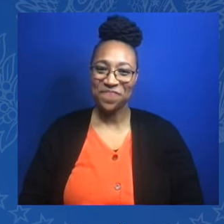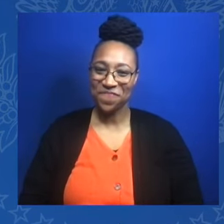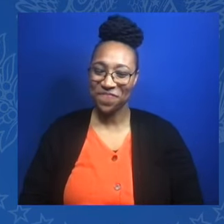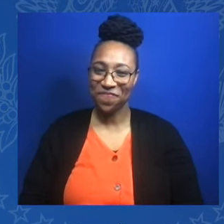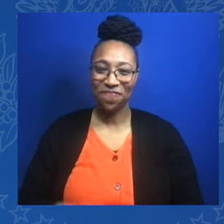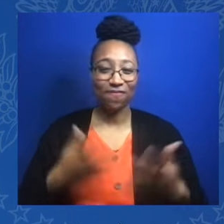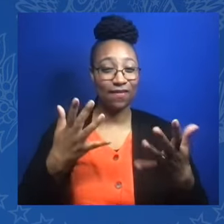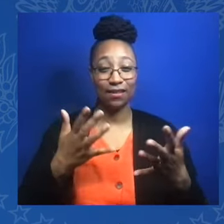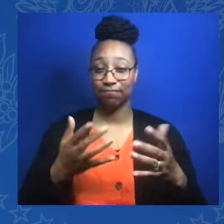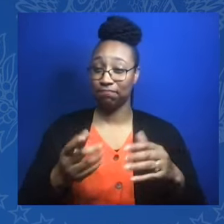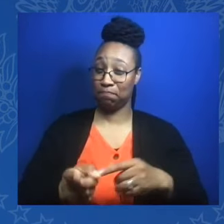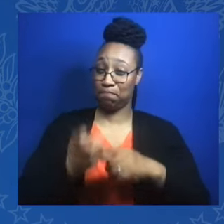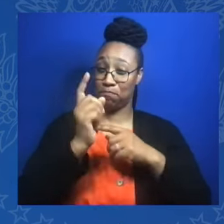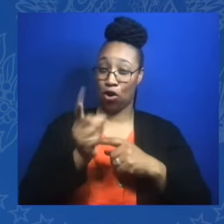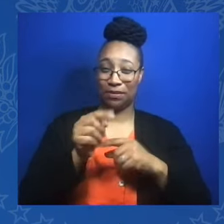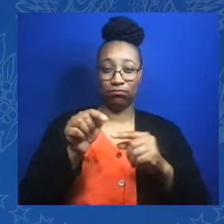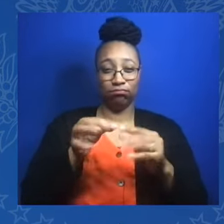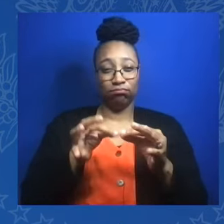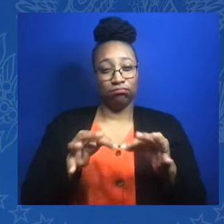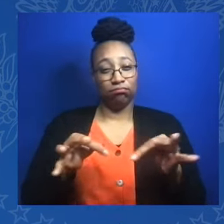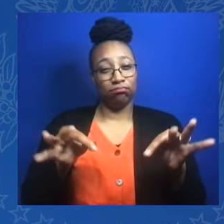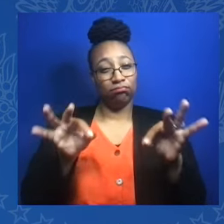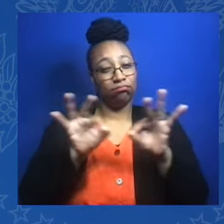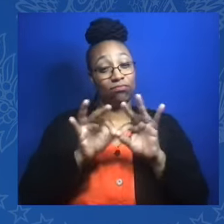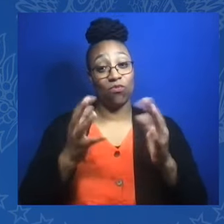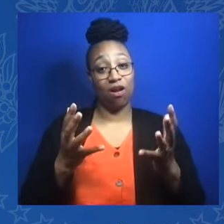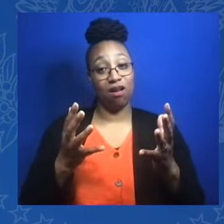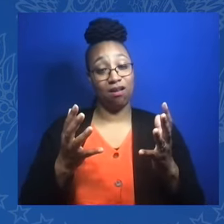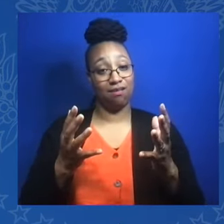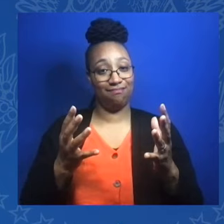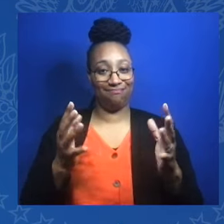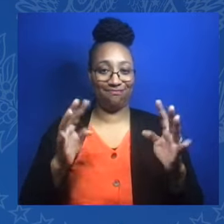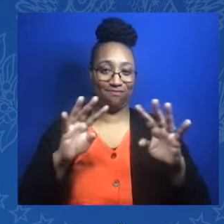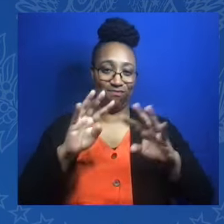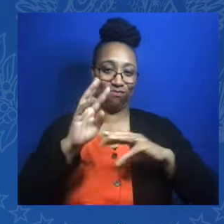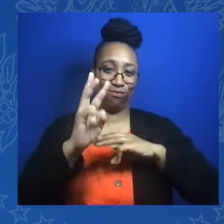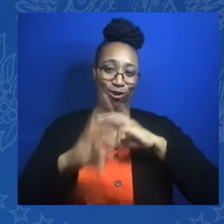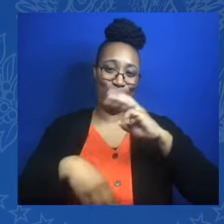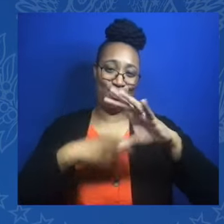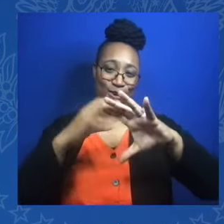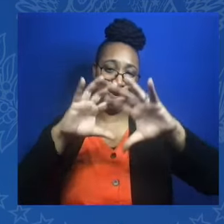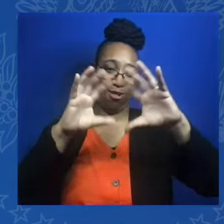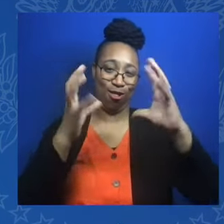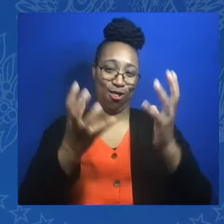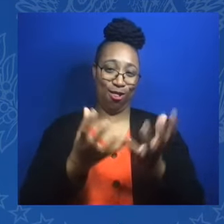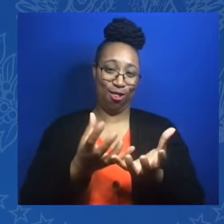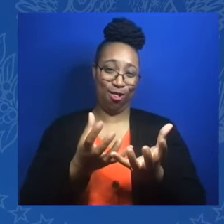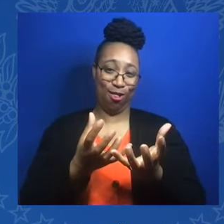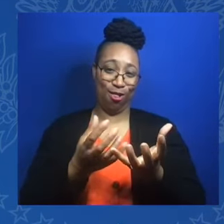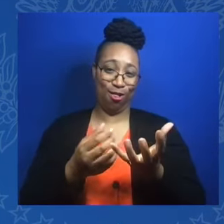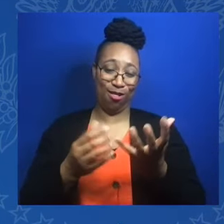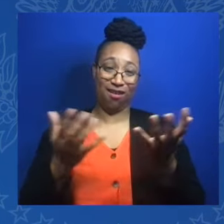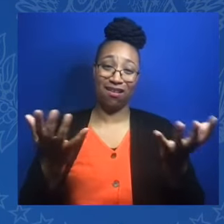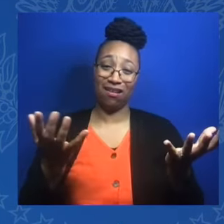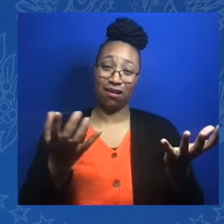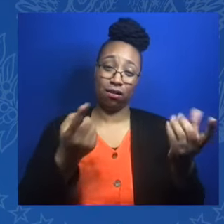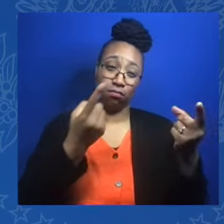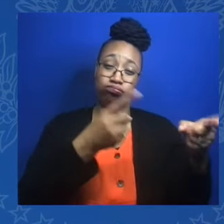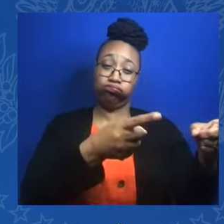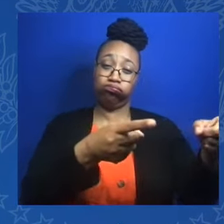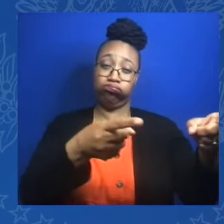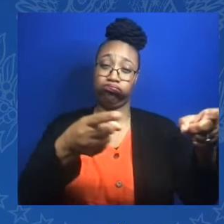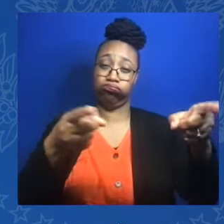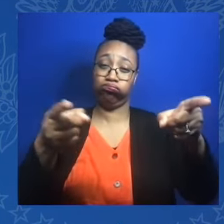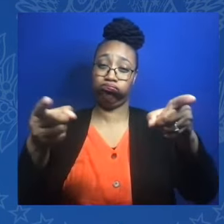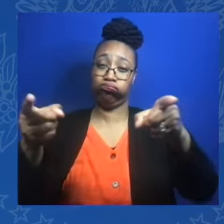facing multiple threats at the same time. That's why security policy is climate